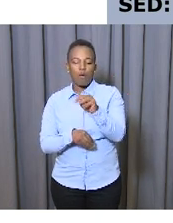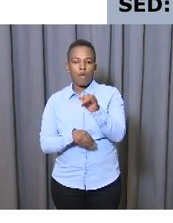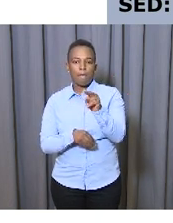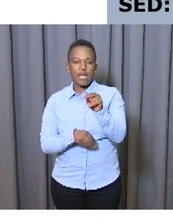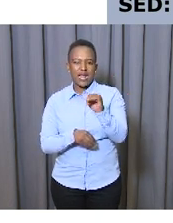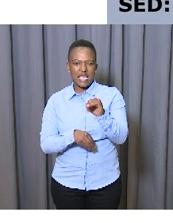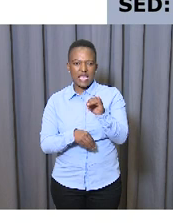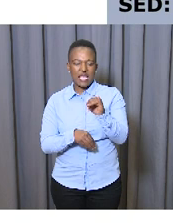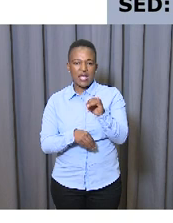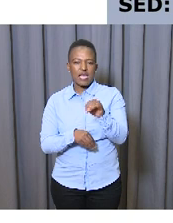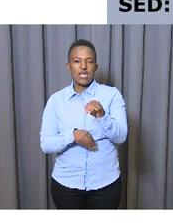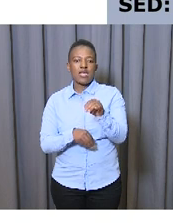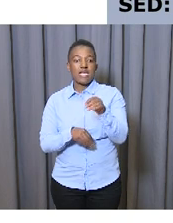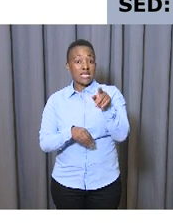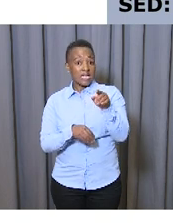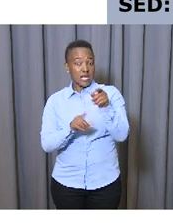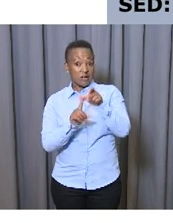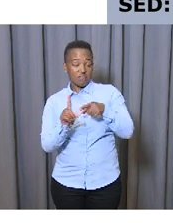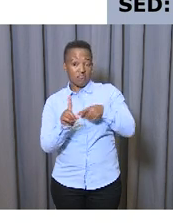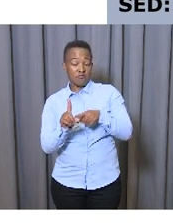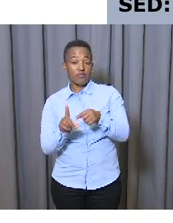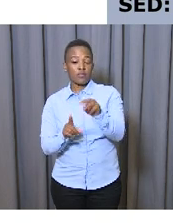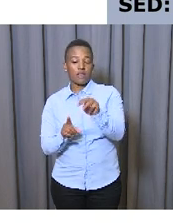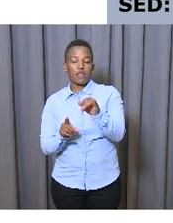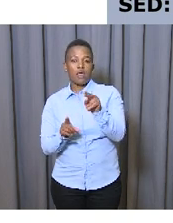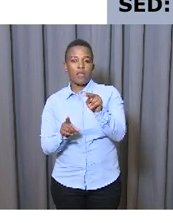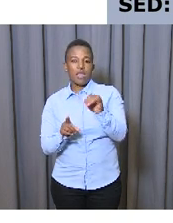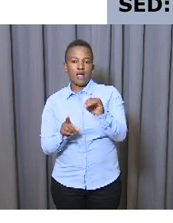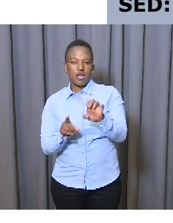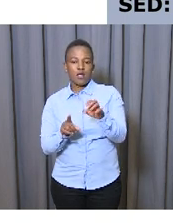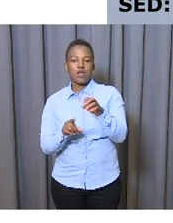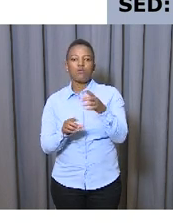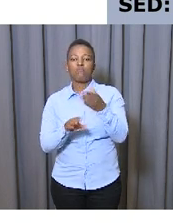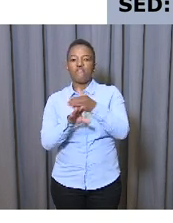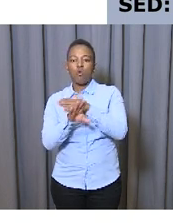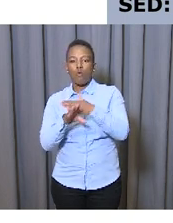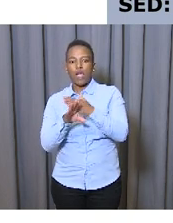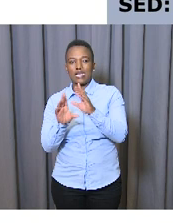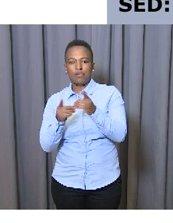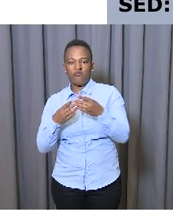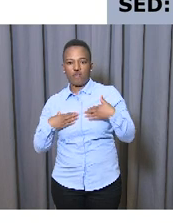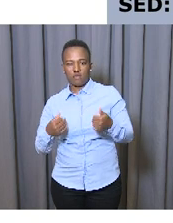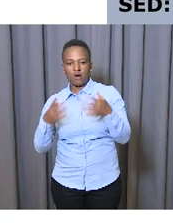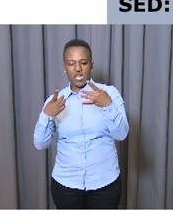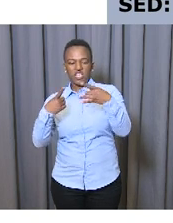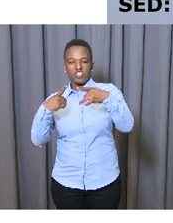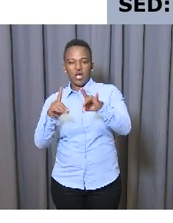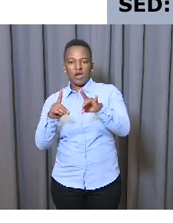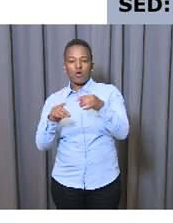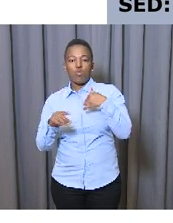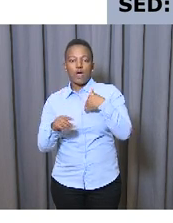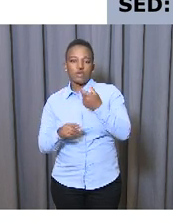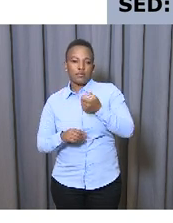Mini was working with our Department of Health. He was chairing the medical aid schemes, but